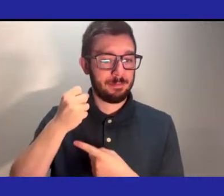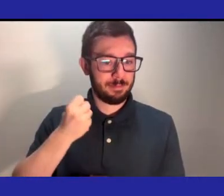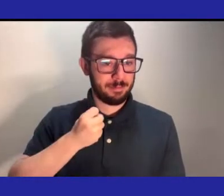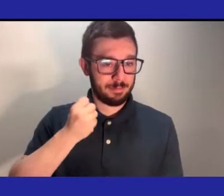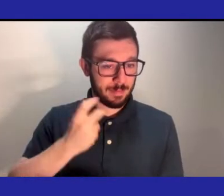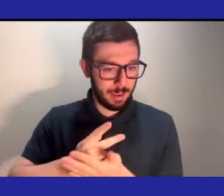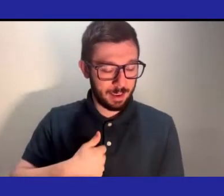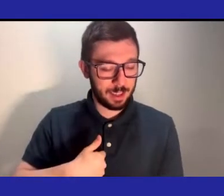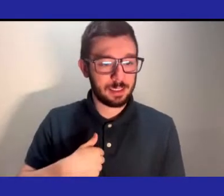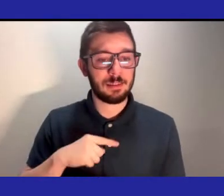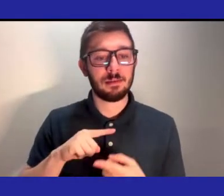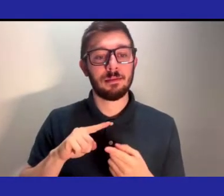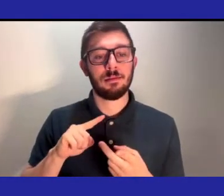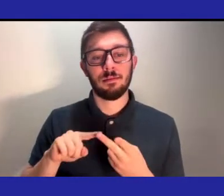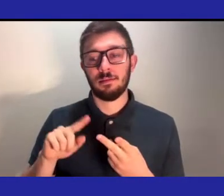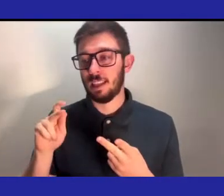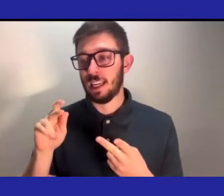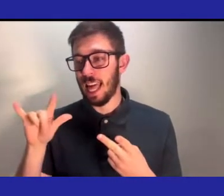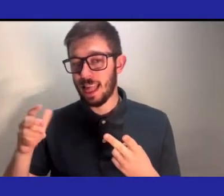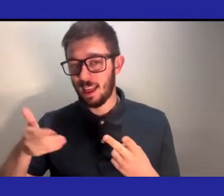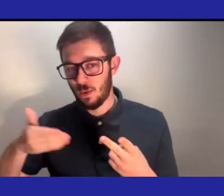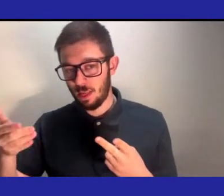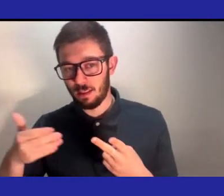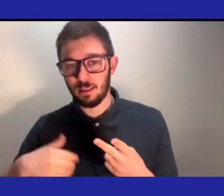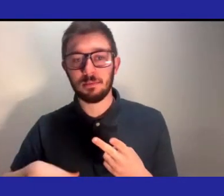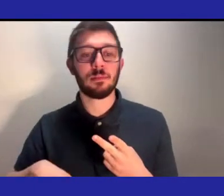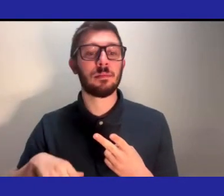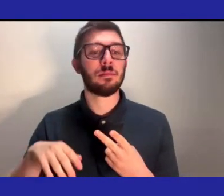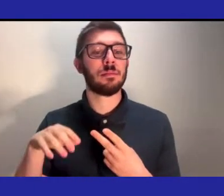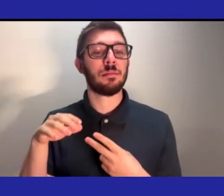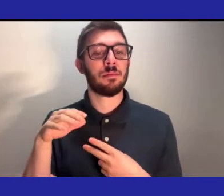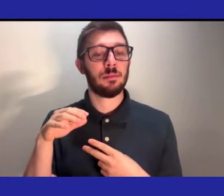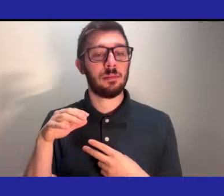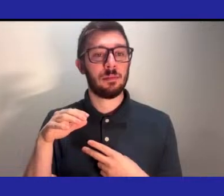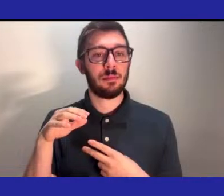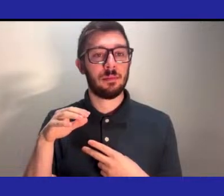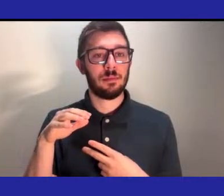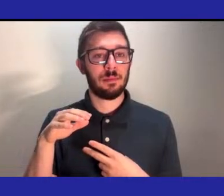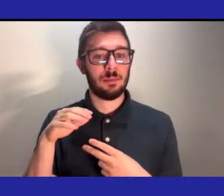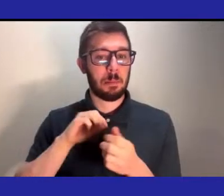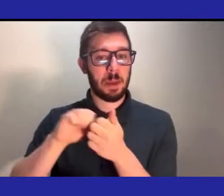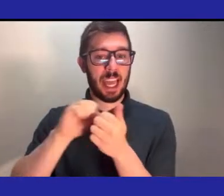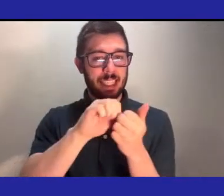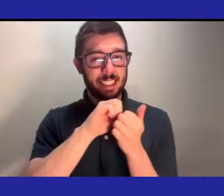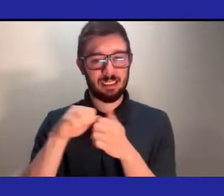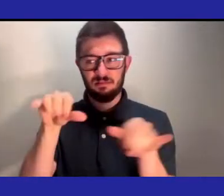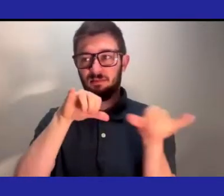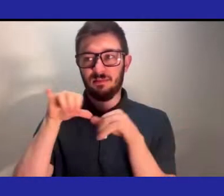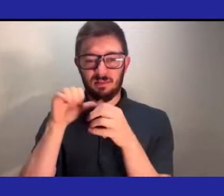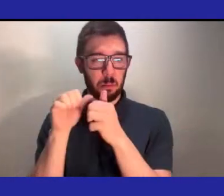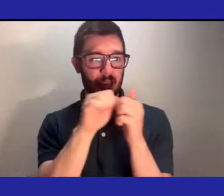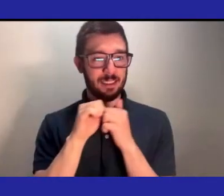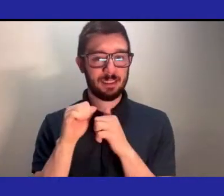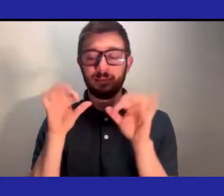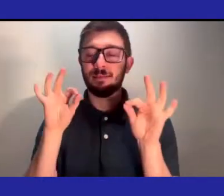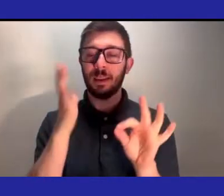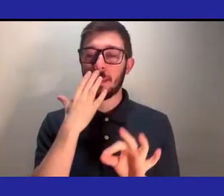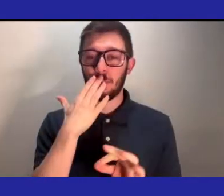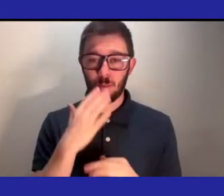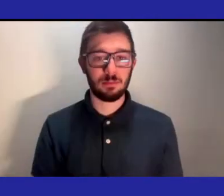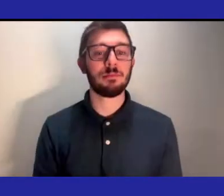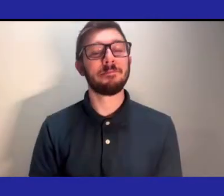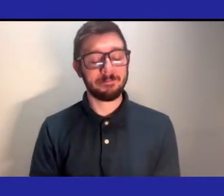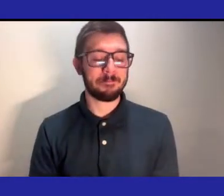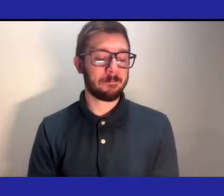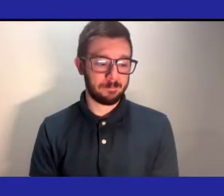All right, and Jose, and I'm as well, so you passes unanimously. Thank you for the presentation. Thank you so much. Appreciate that. Also, I